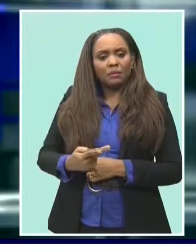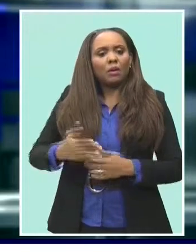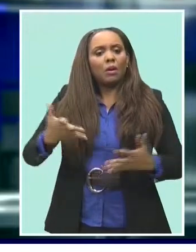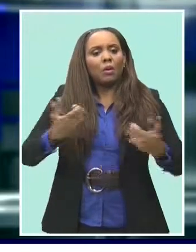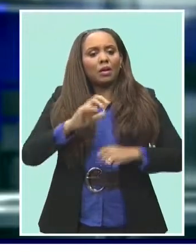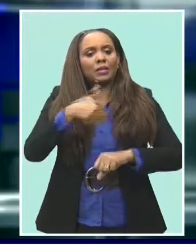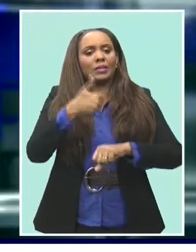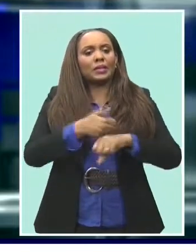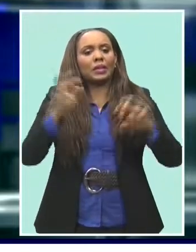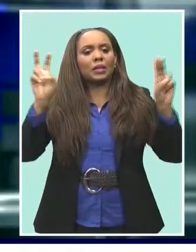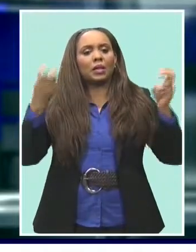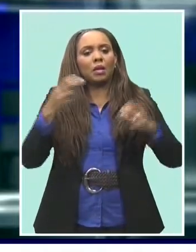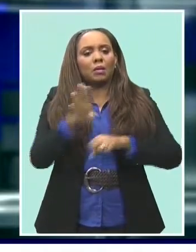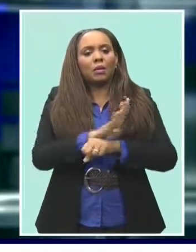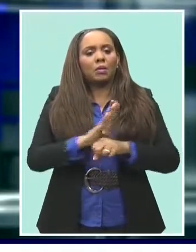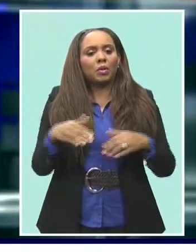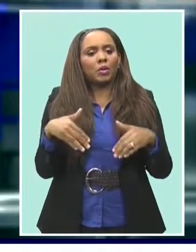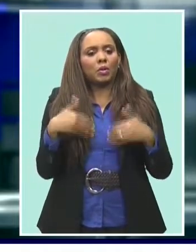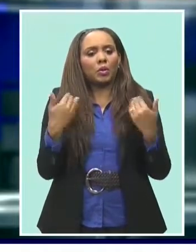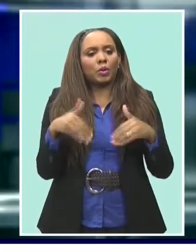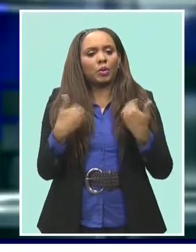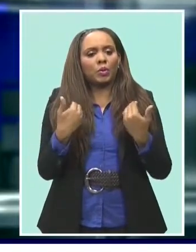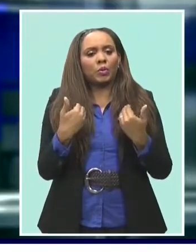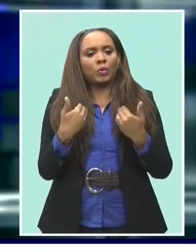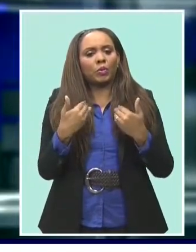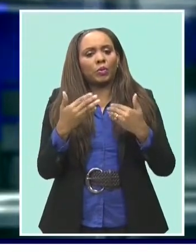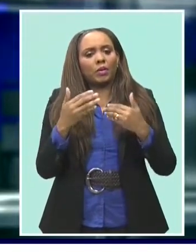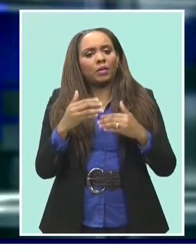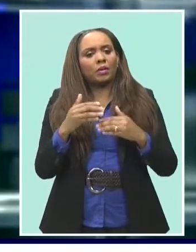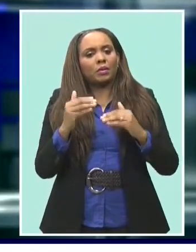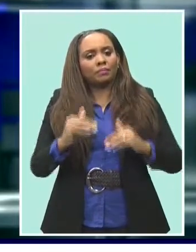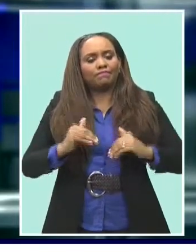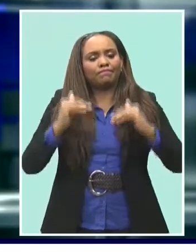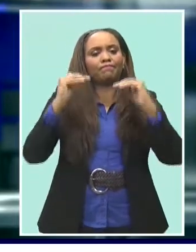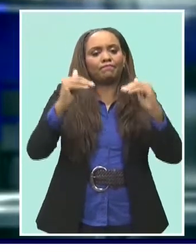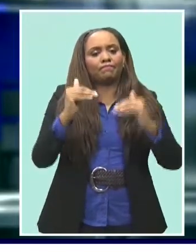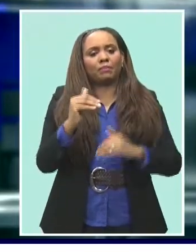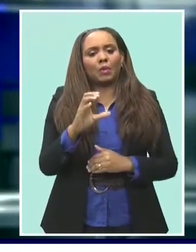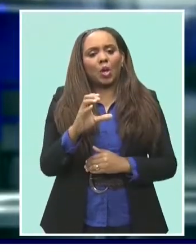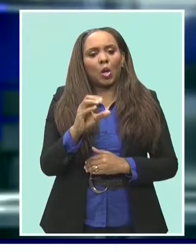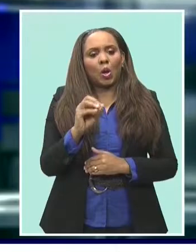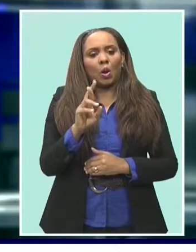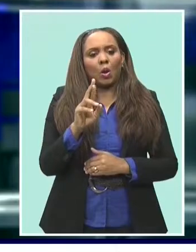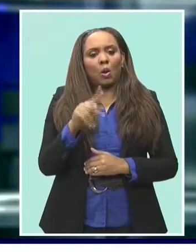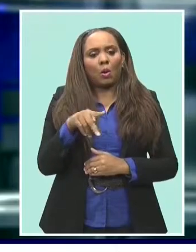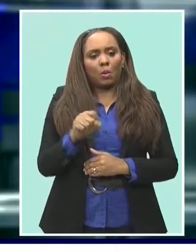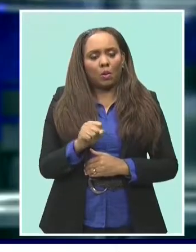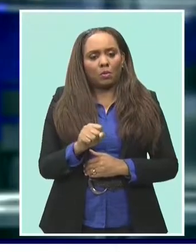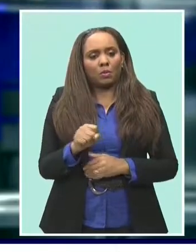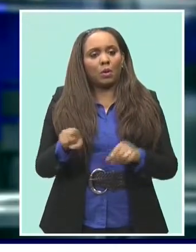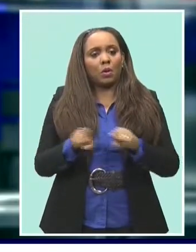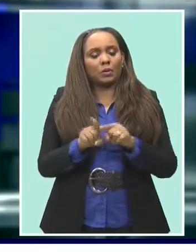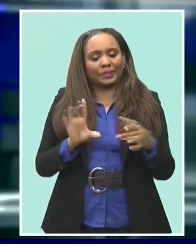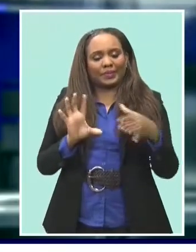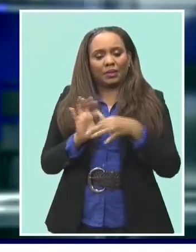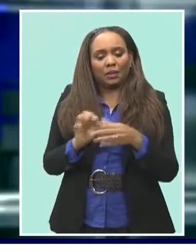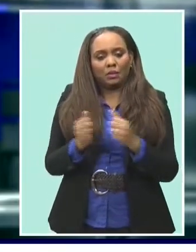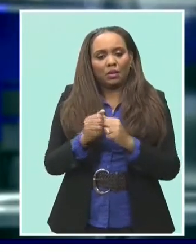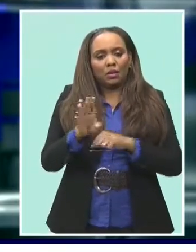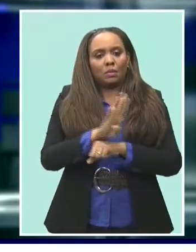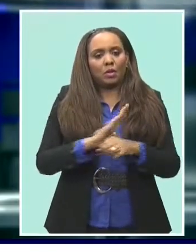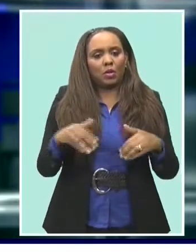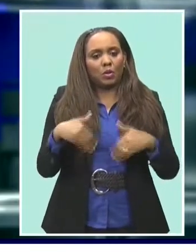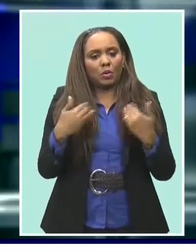establish the Barbados Youth Advance Corps into which the Barbados Youth Service is to be absorbed. She says she's been pushing for the youth service